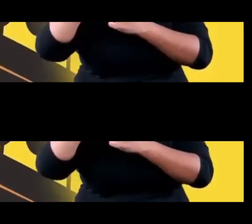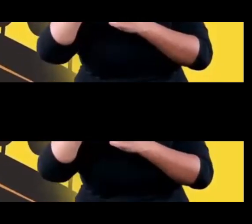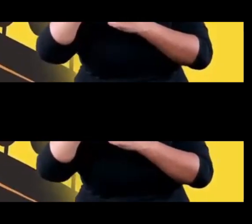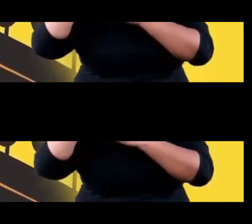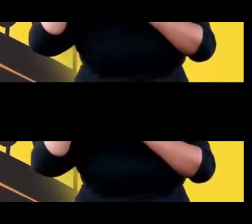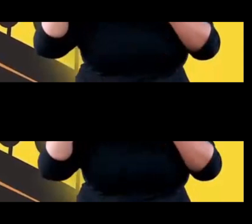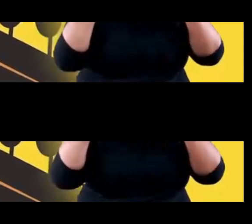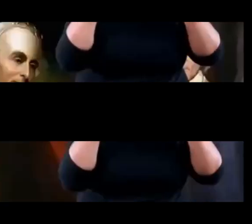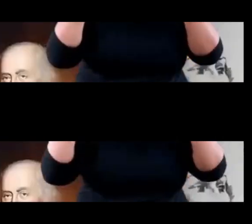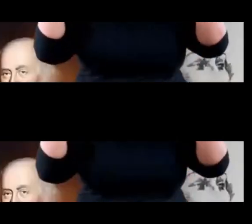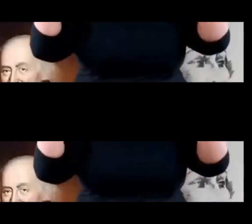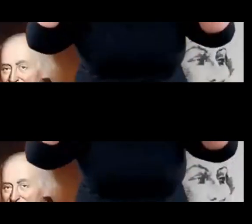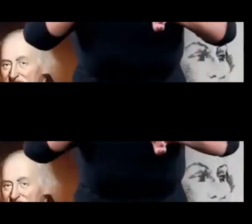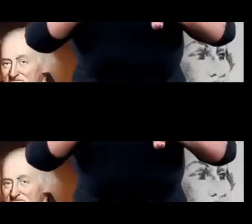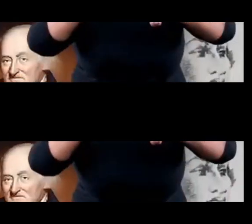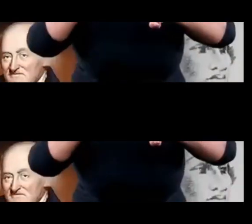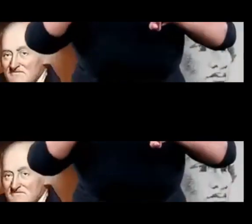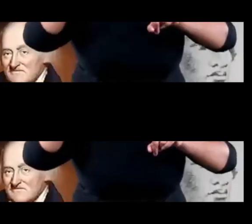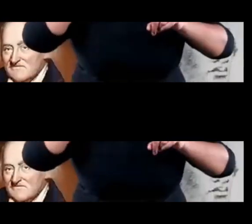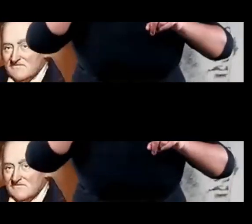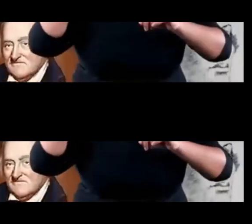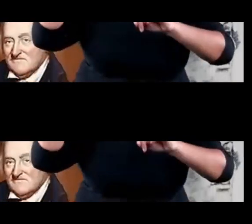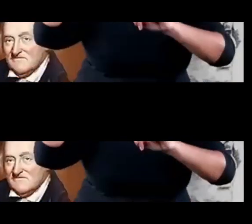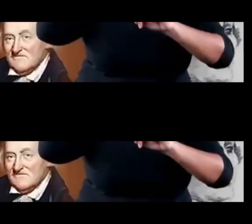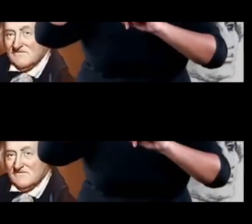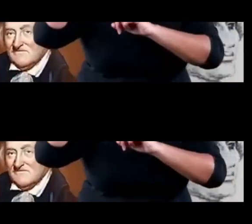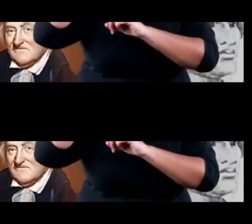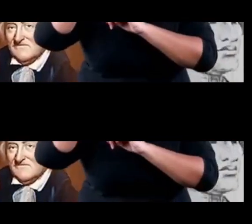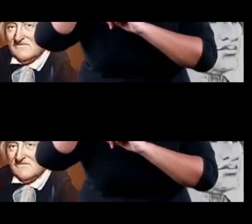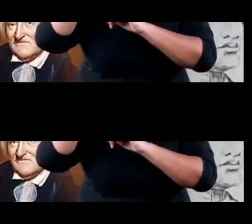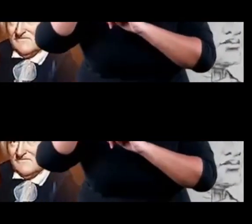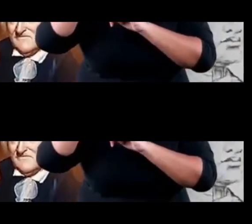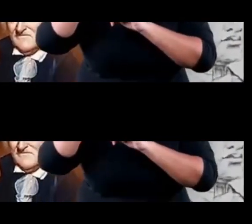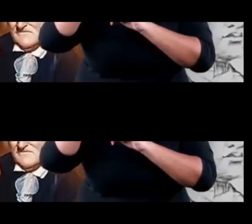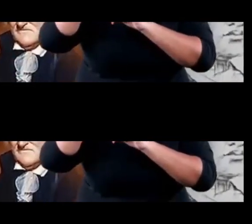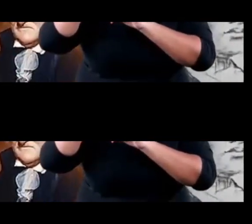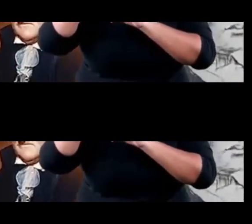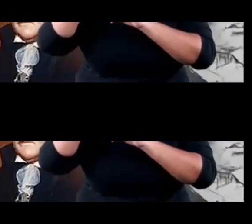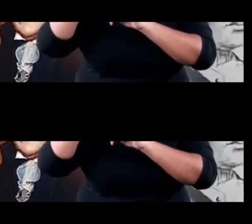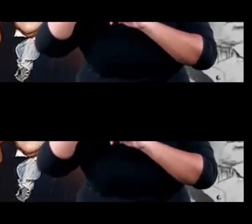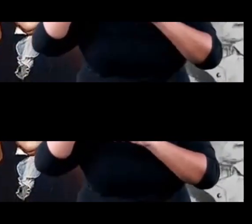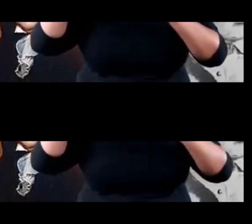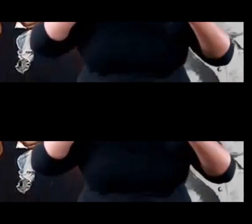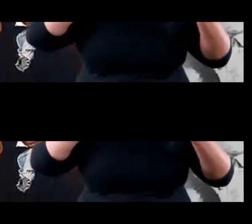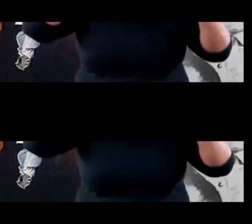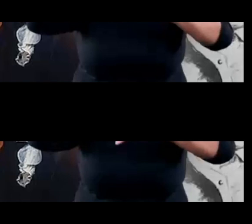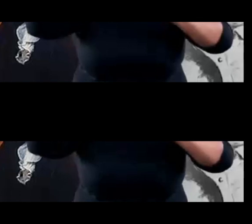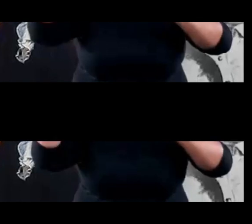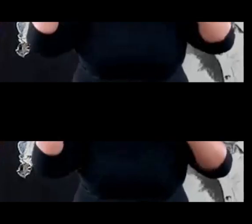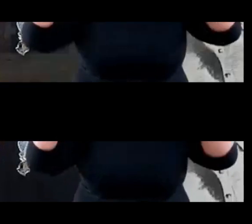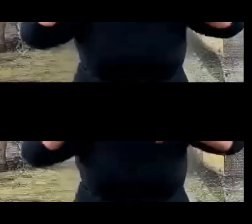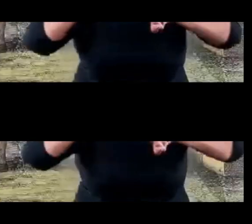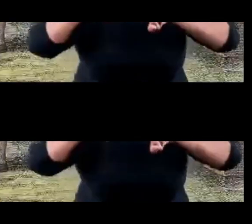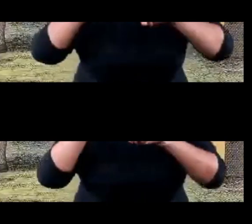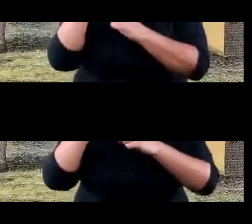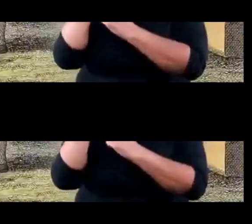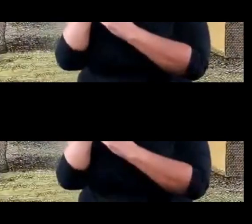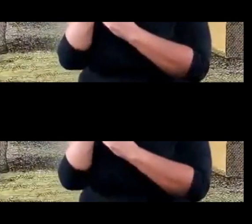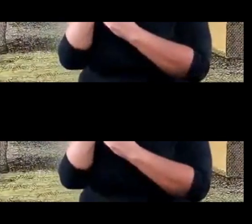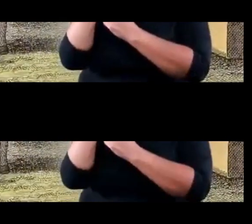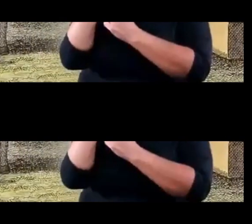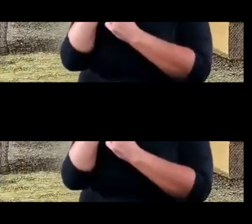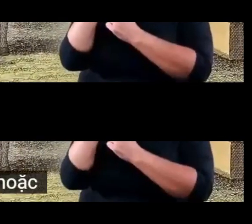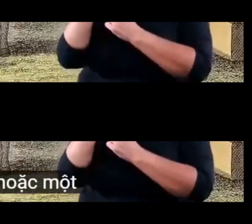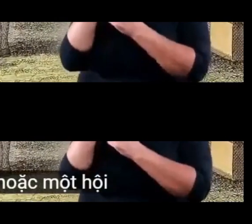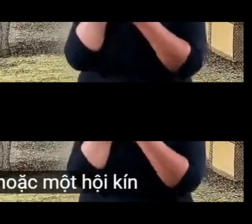happened. This was a political protest started by a group called the Sons of Liberty. The Sons of